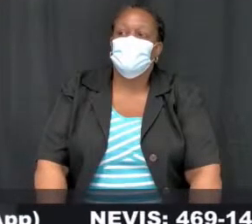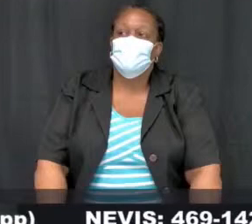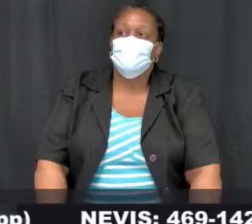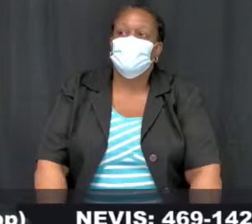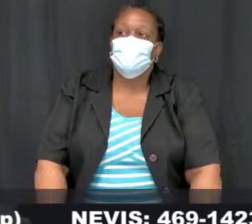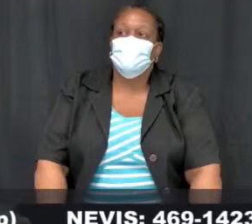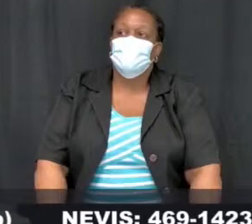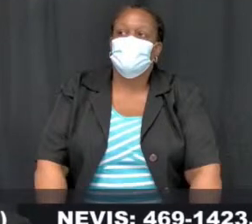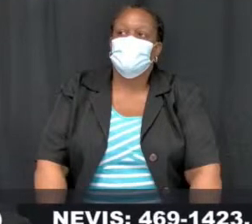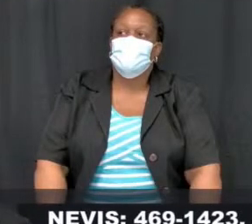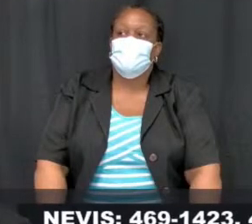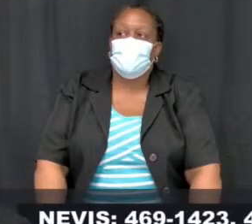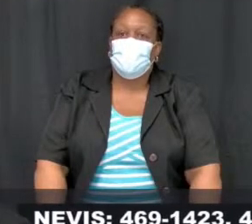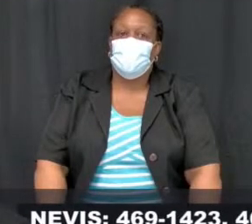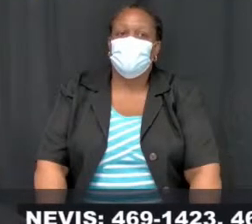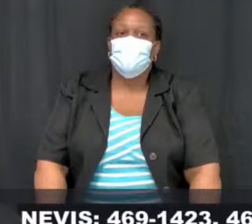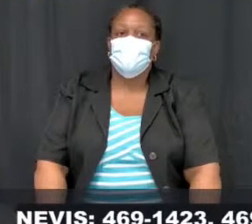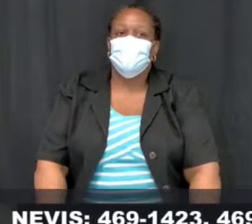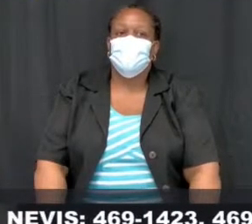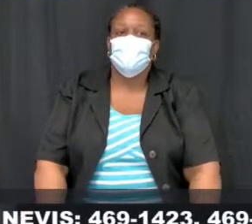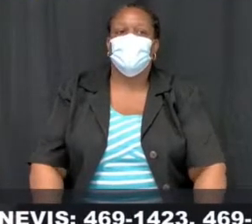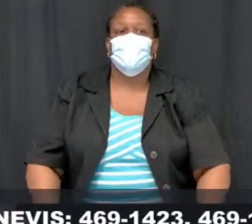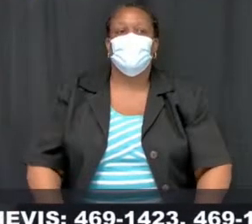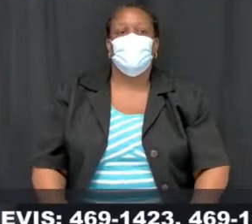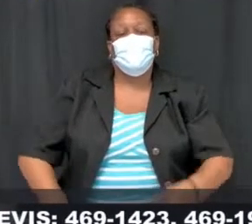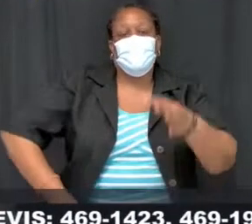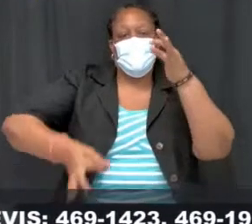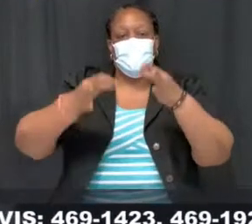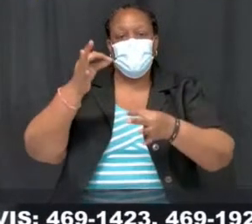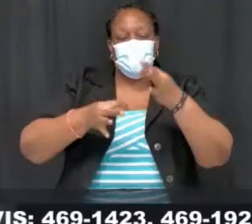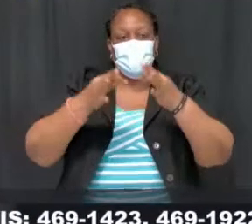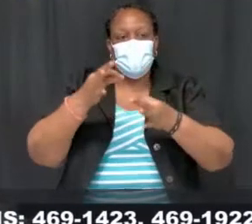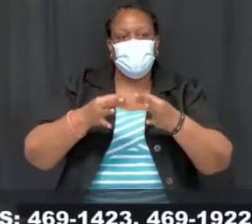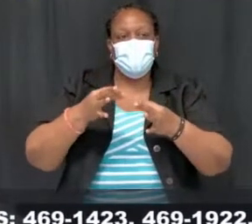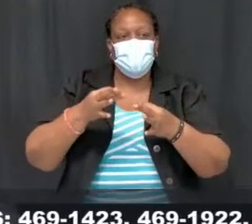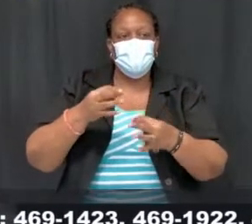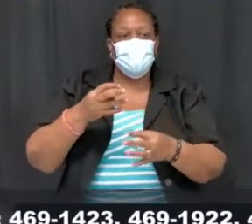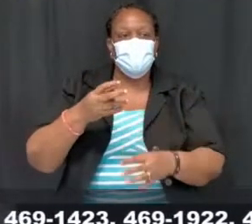got lost, what should they do?